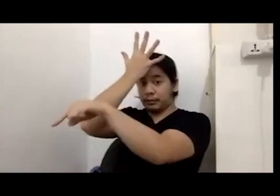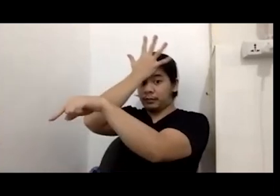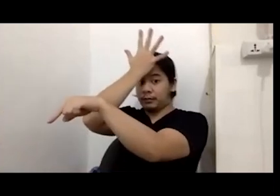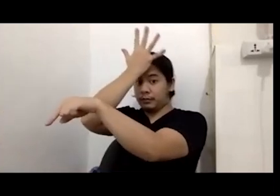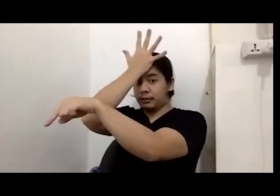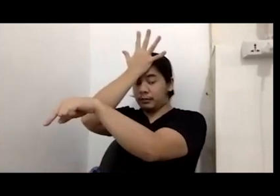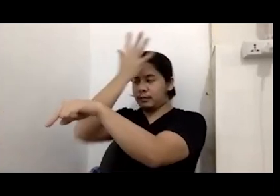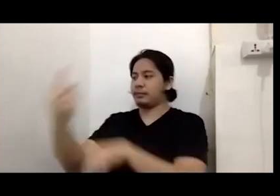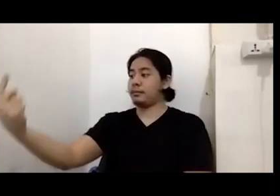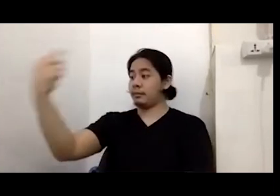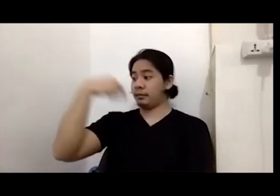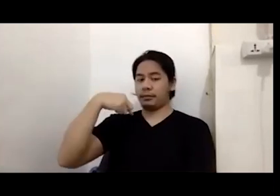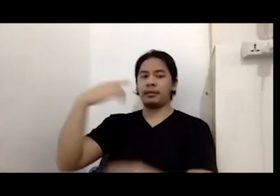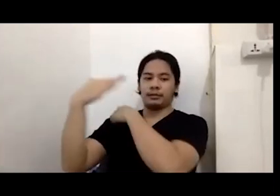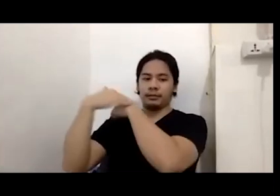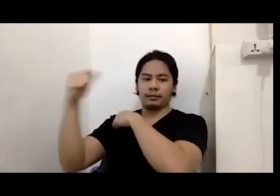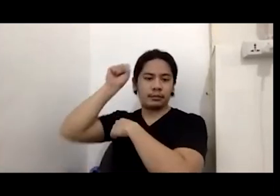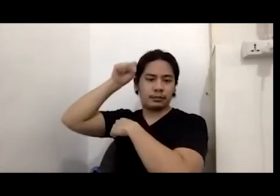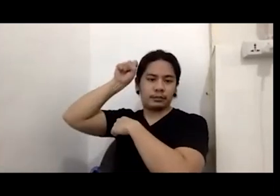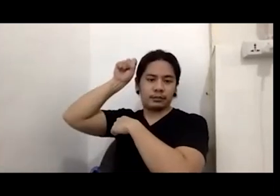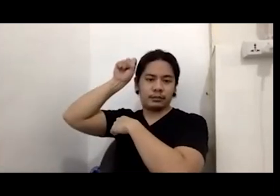So Peebs, I'm talking to Peebs.